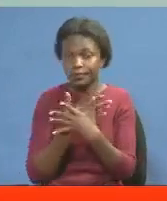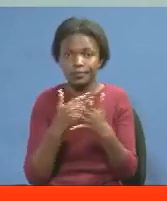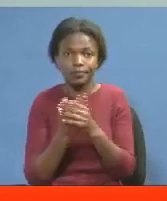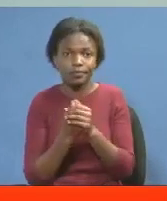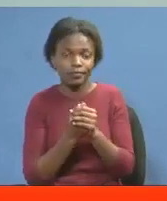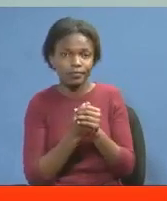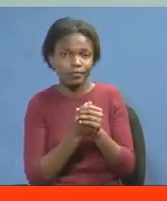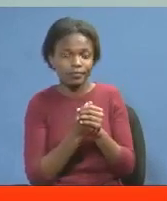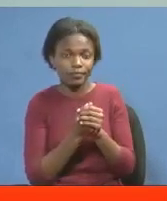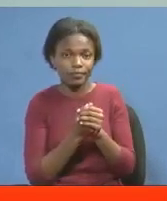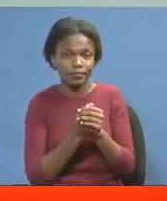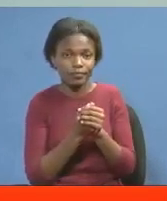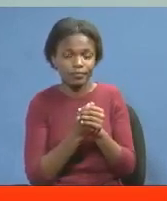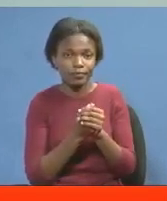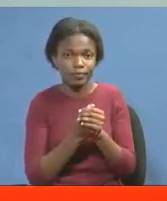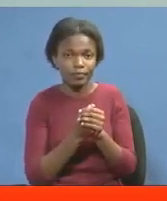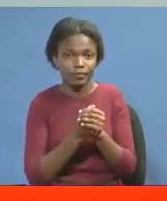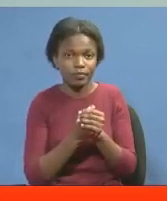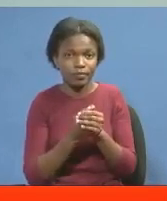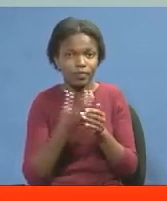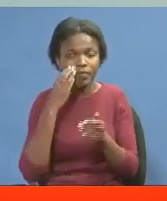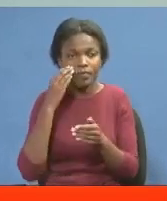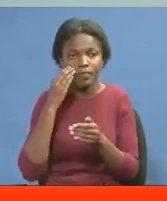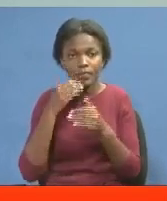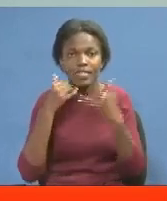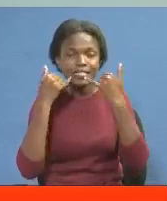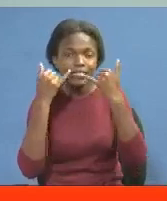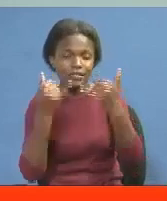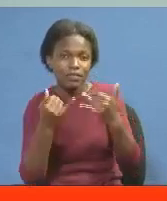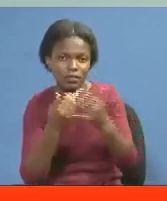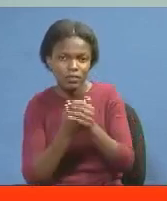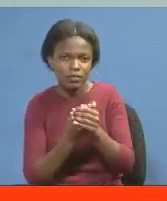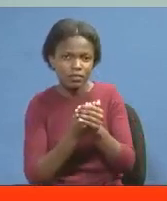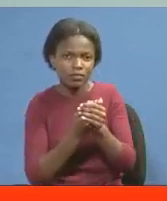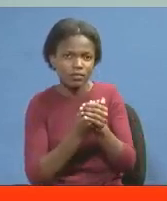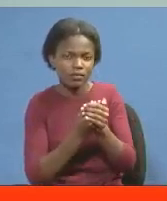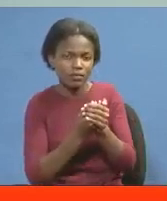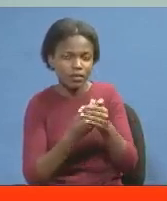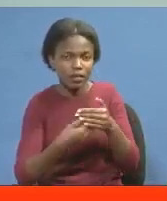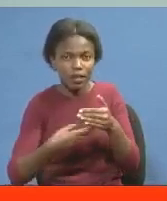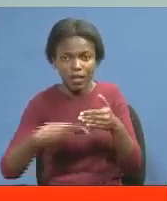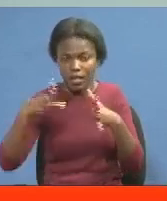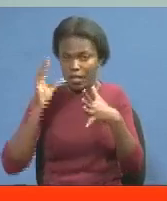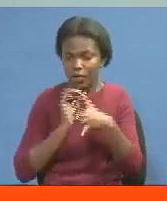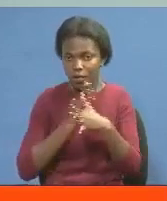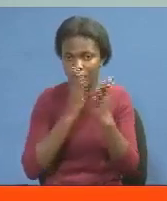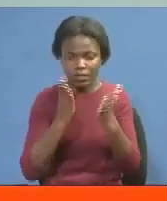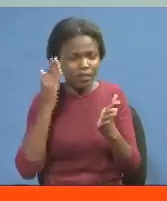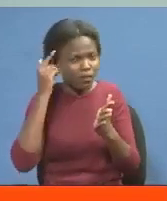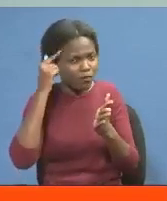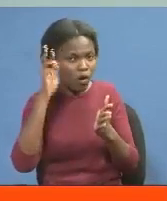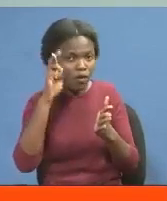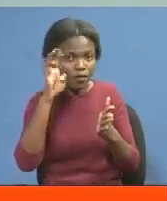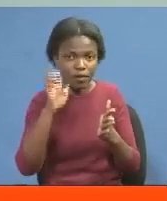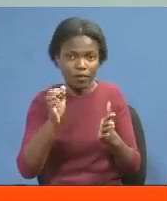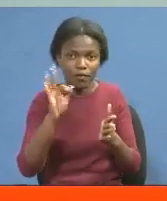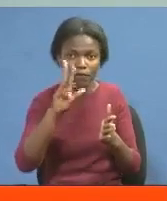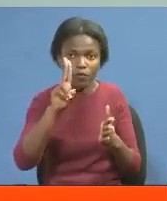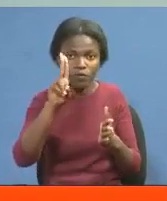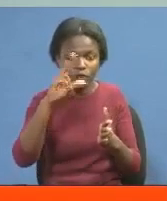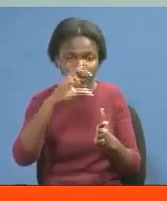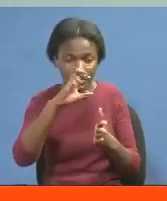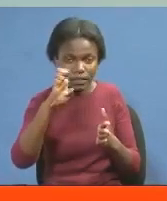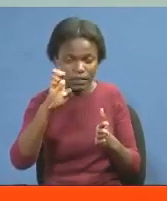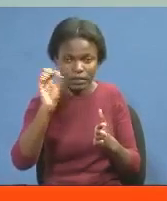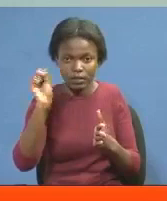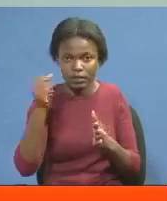hit the headlines. Interior Cabinet Dr. Fred Matiang'i issued the United Nations High Commissioner for Refugees with a 14-day